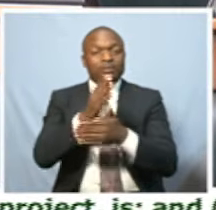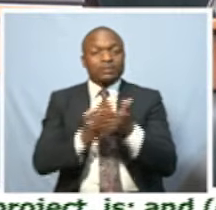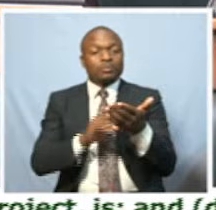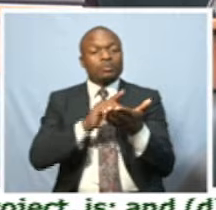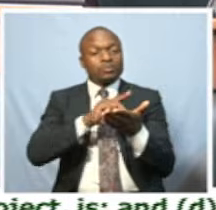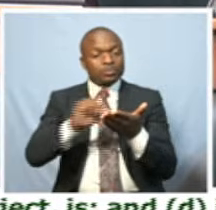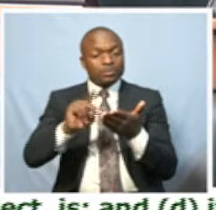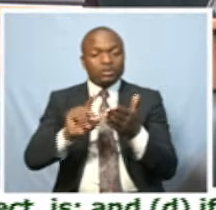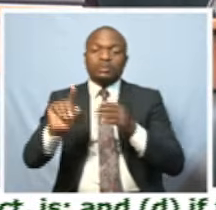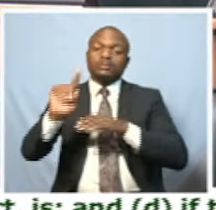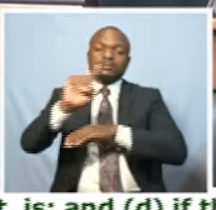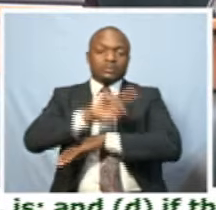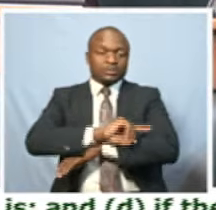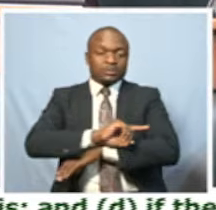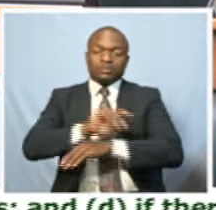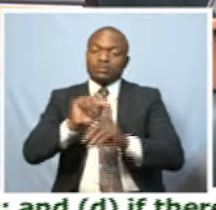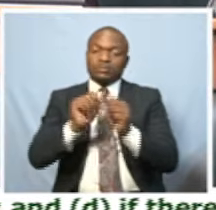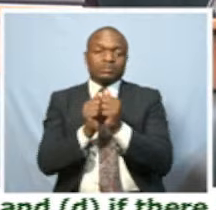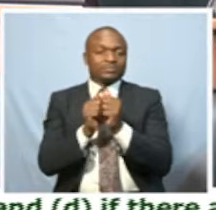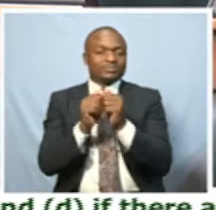weeks without